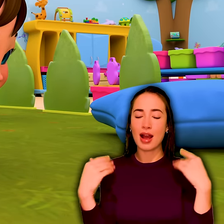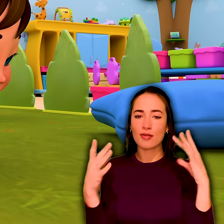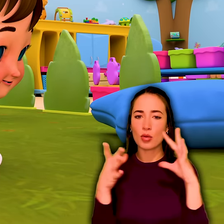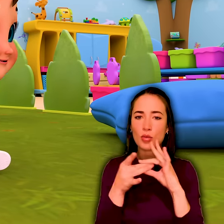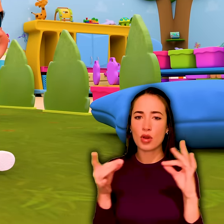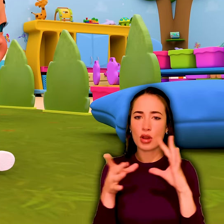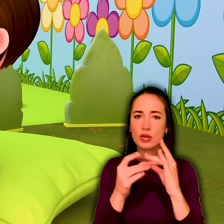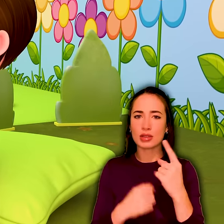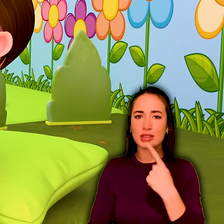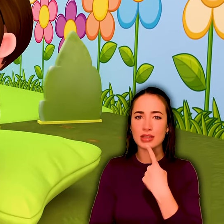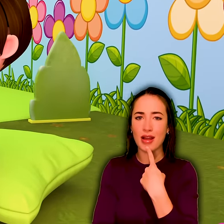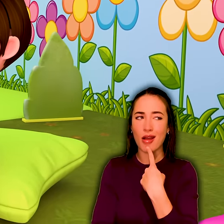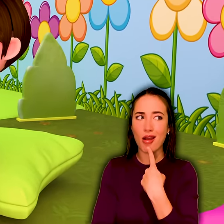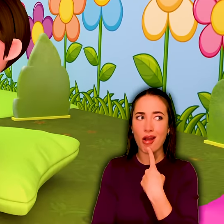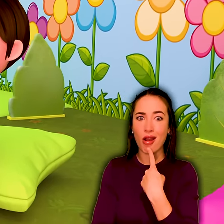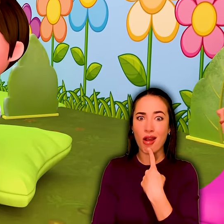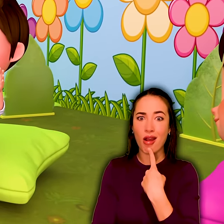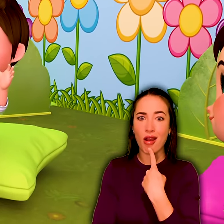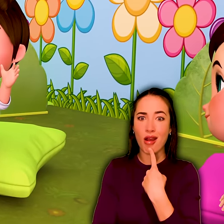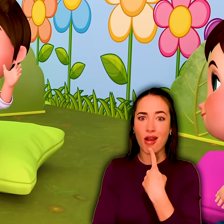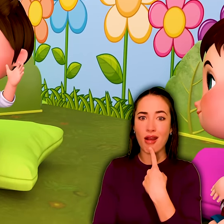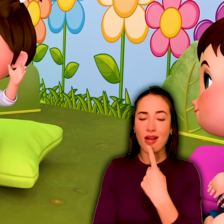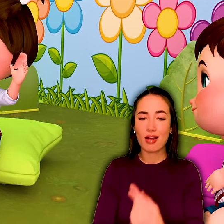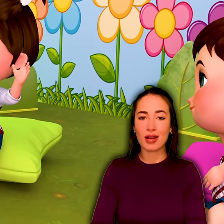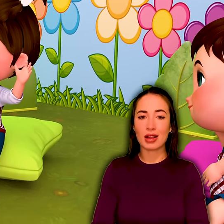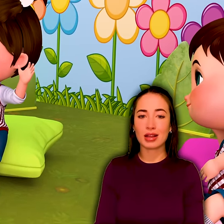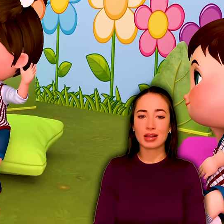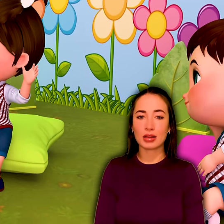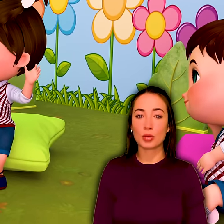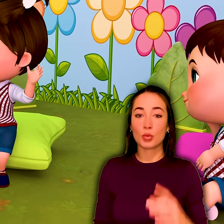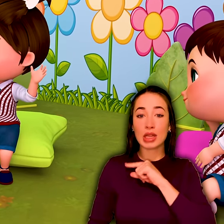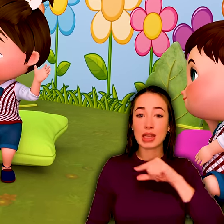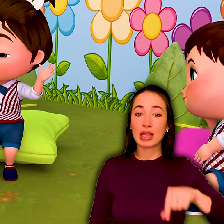a queen's got a word to say